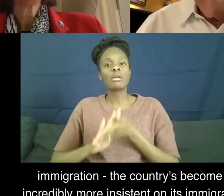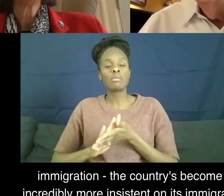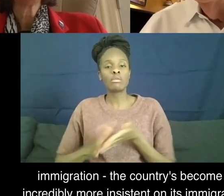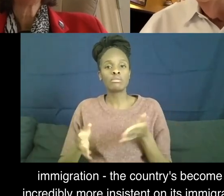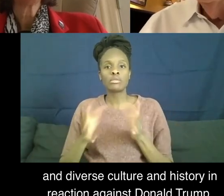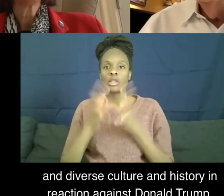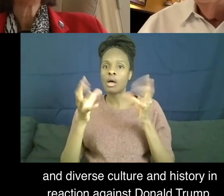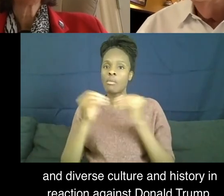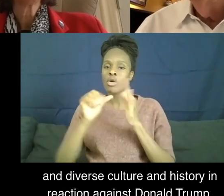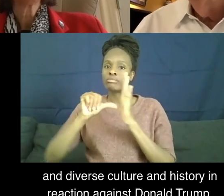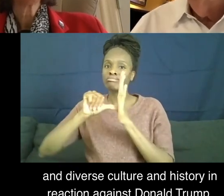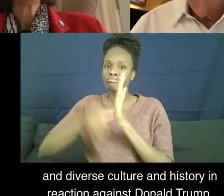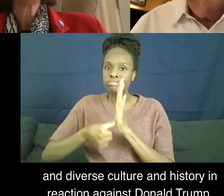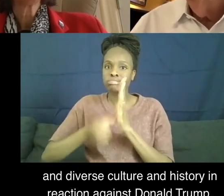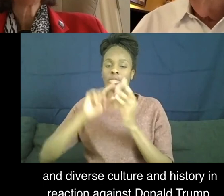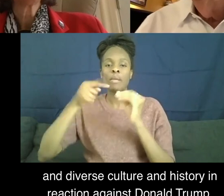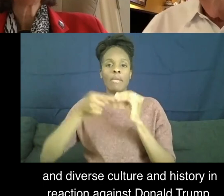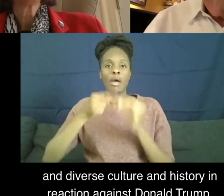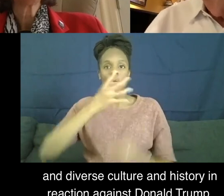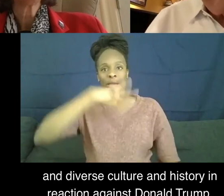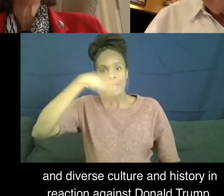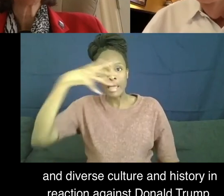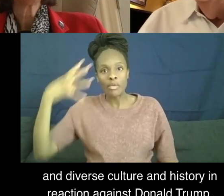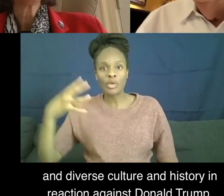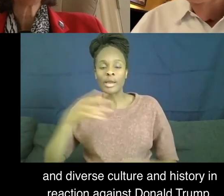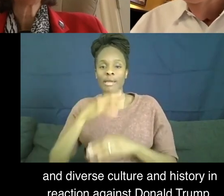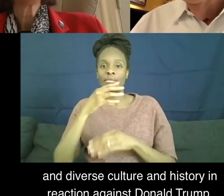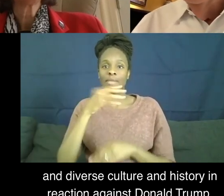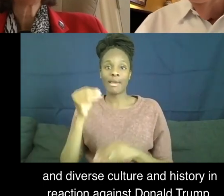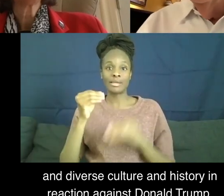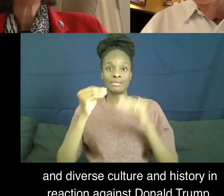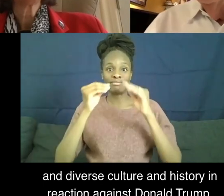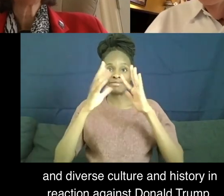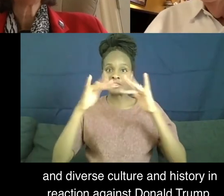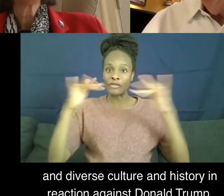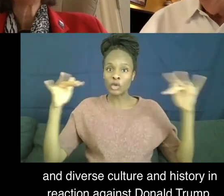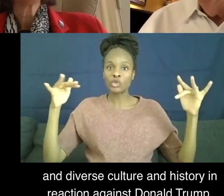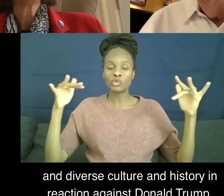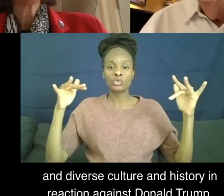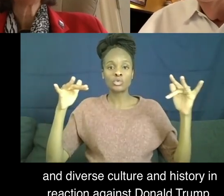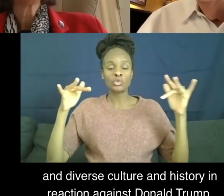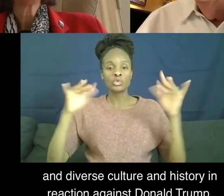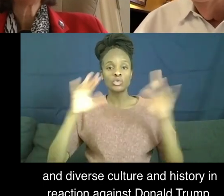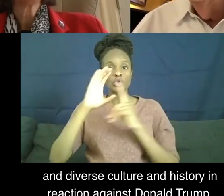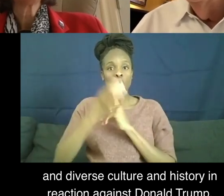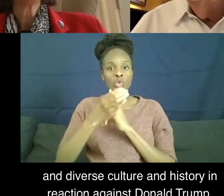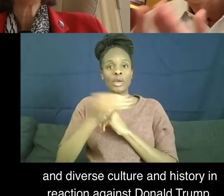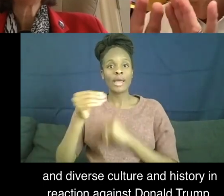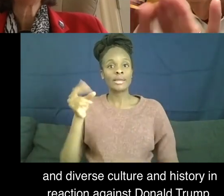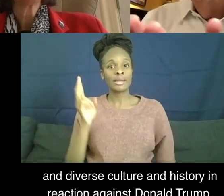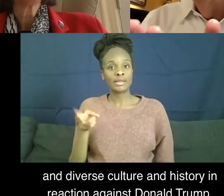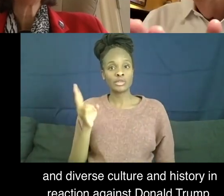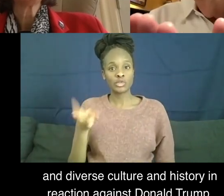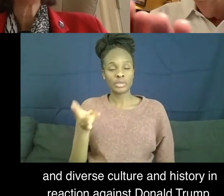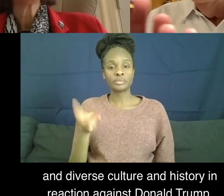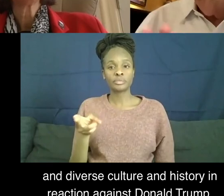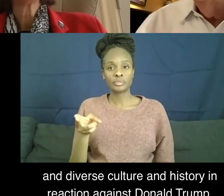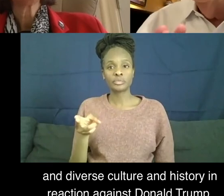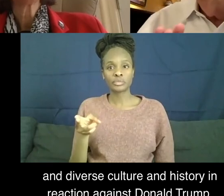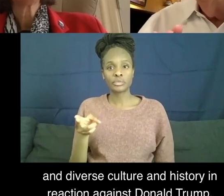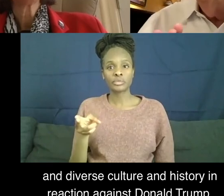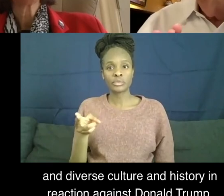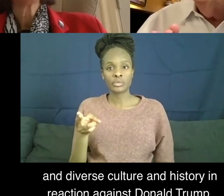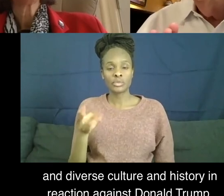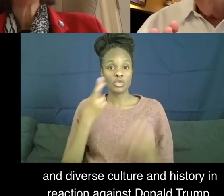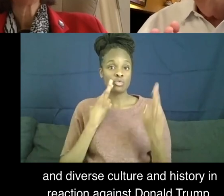on its immigrant and diverse culture, uh, and history, um, in, in reaction